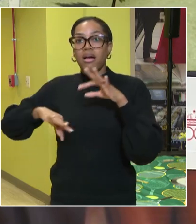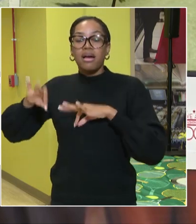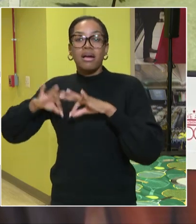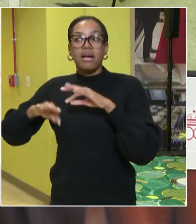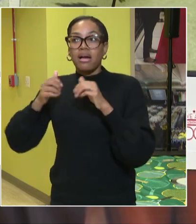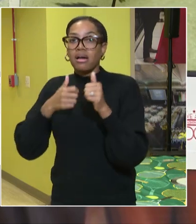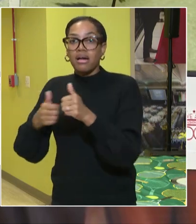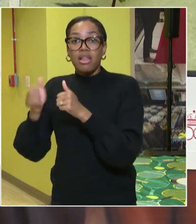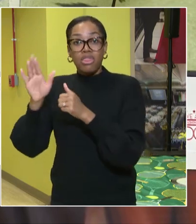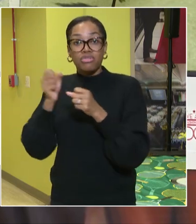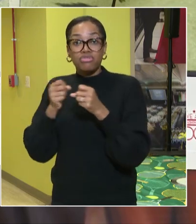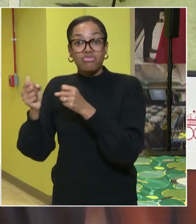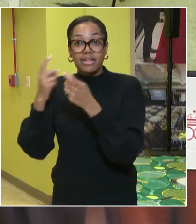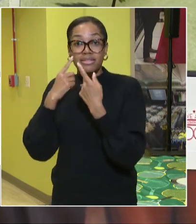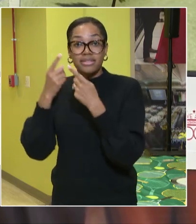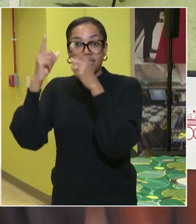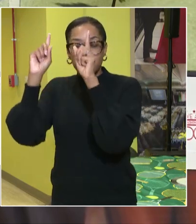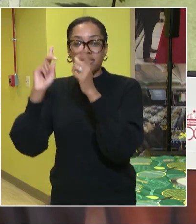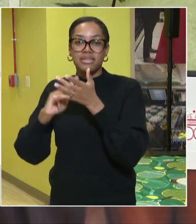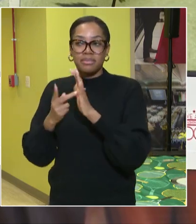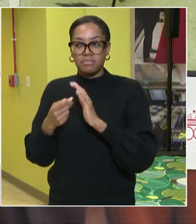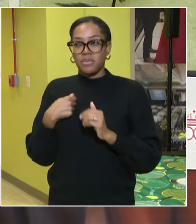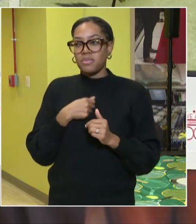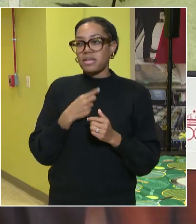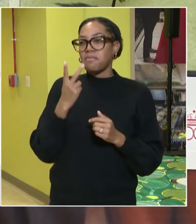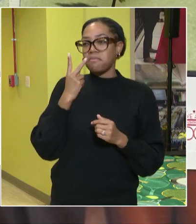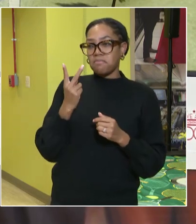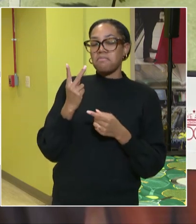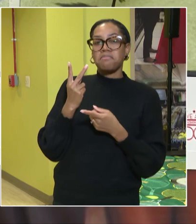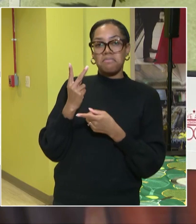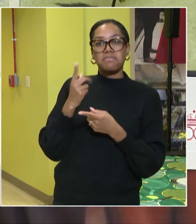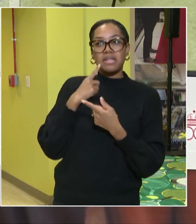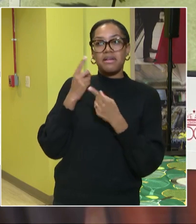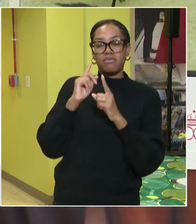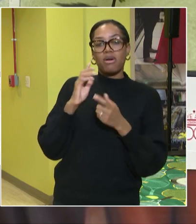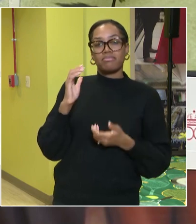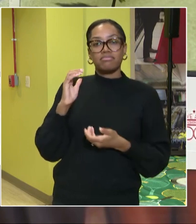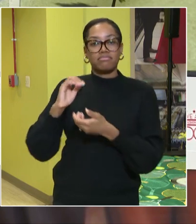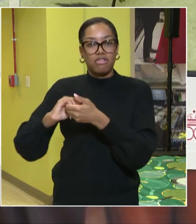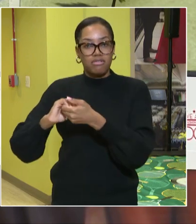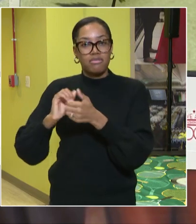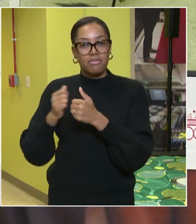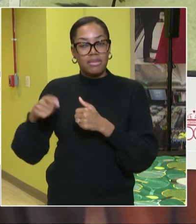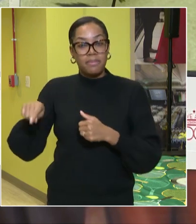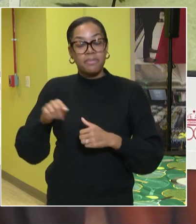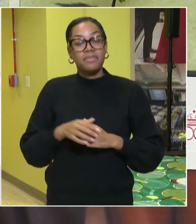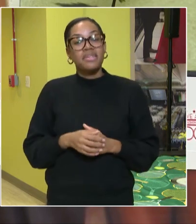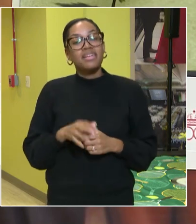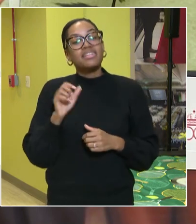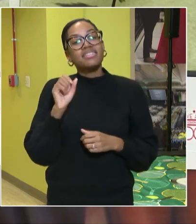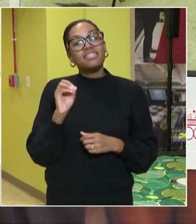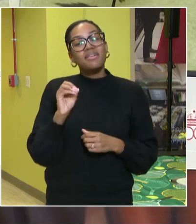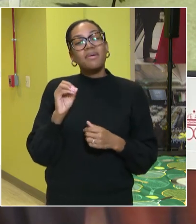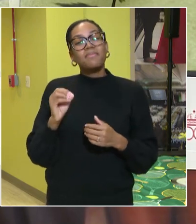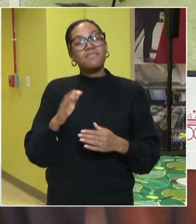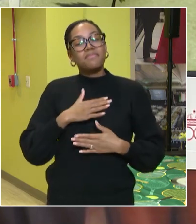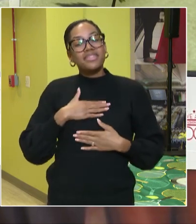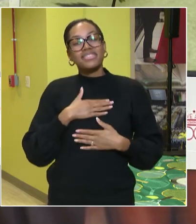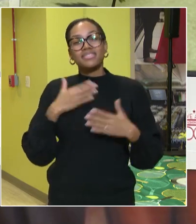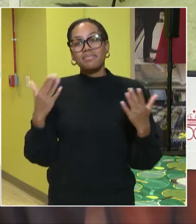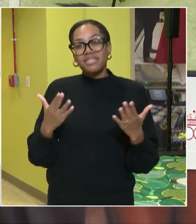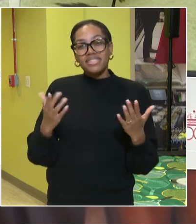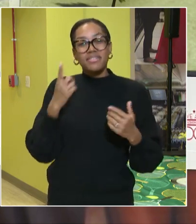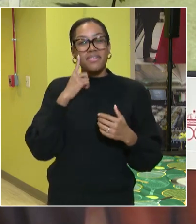proven effective, we really like to partner with organizations like that. So I am pleased to be here for the